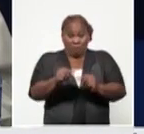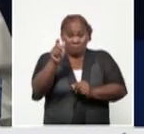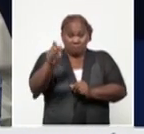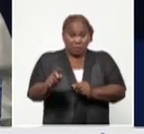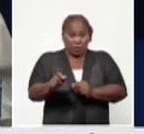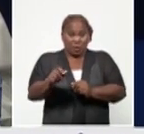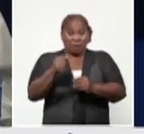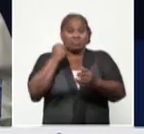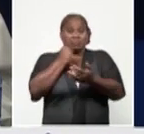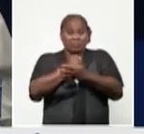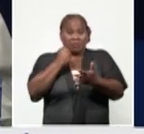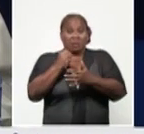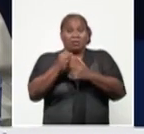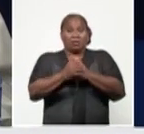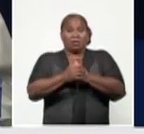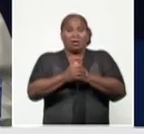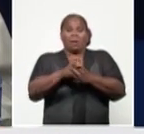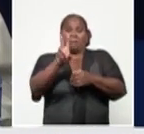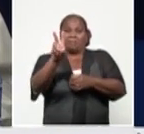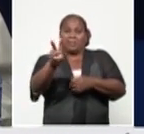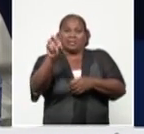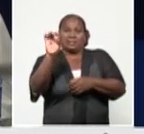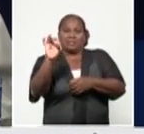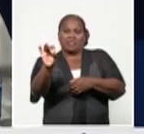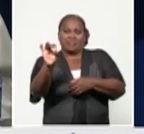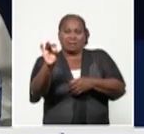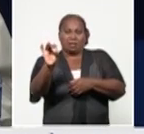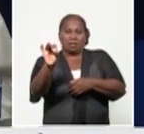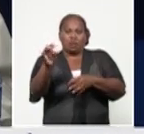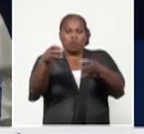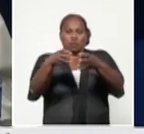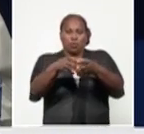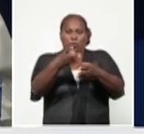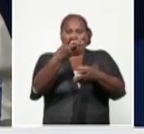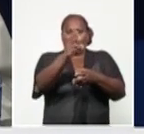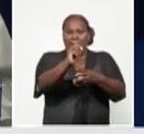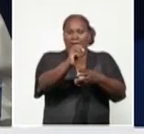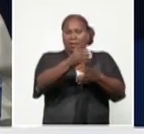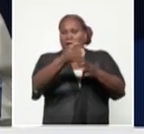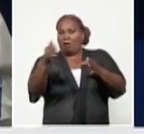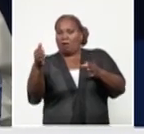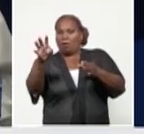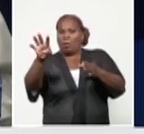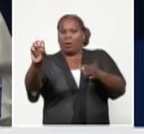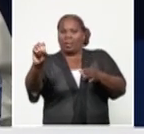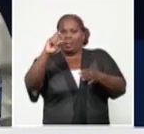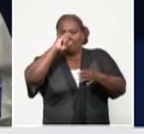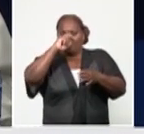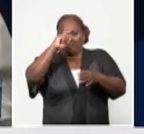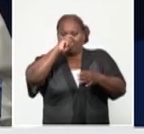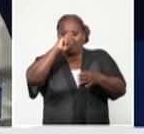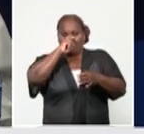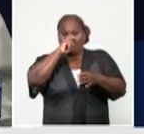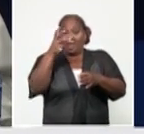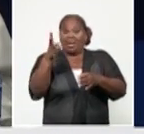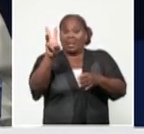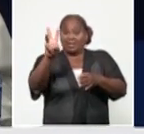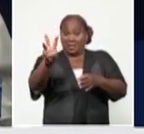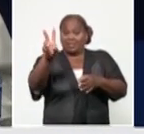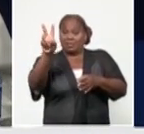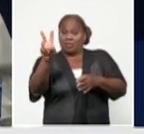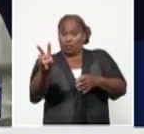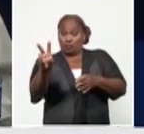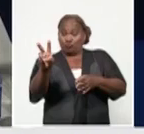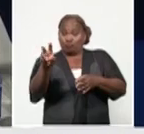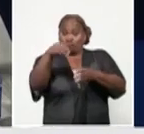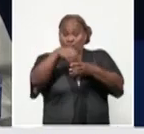By age group, of the 59 positive cases yesterday, 27 are between 20 and 49 years